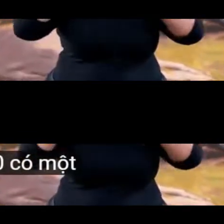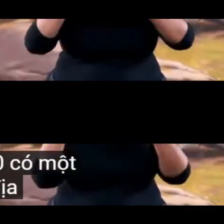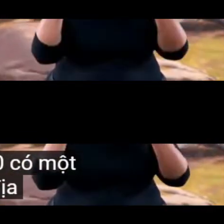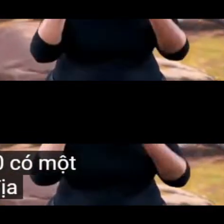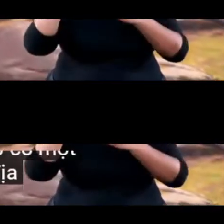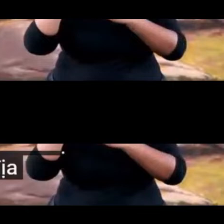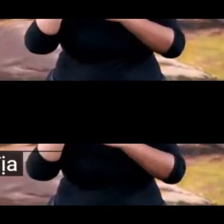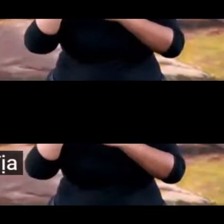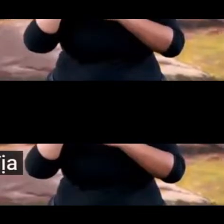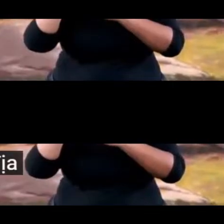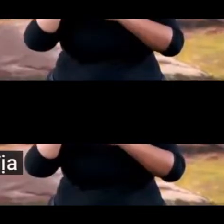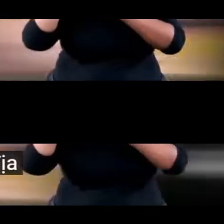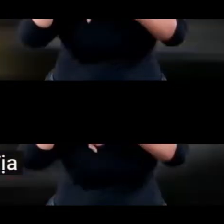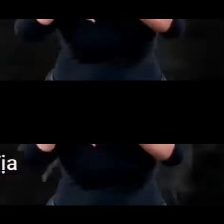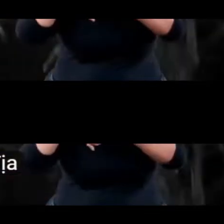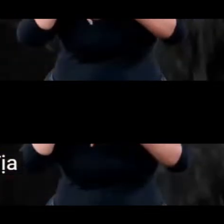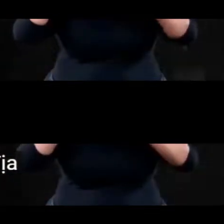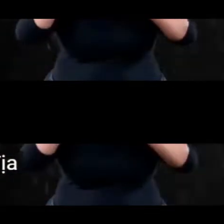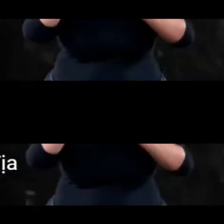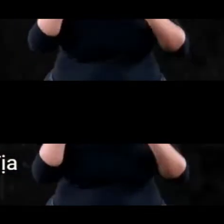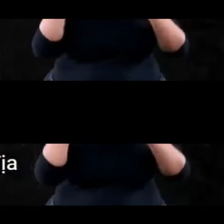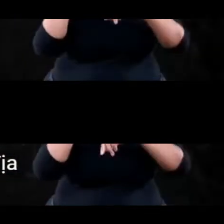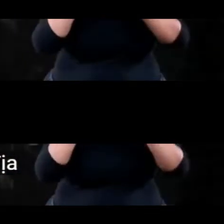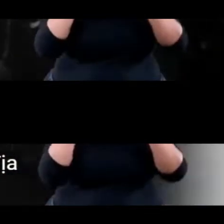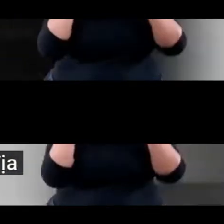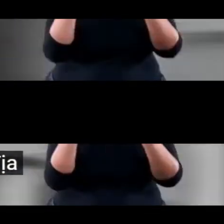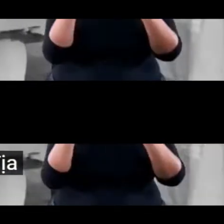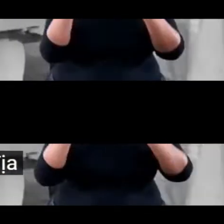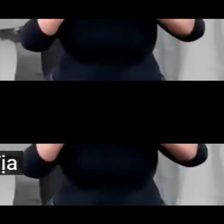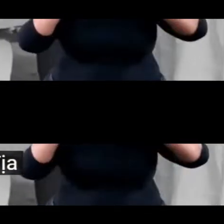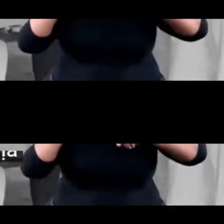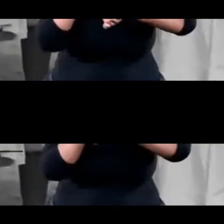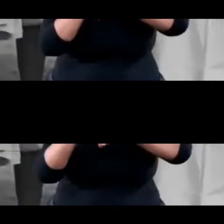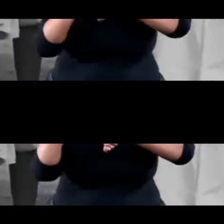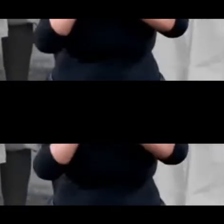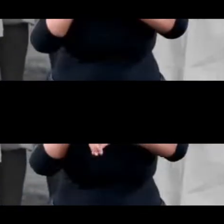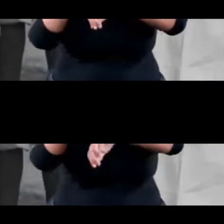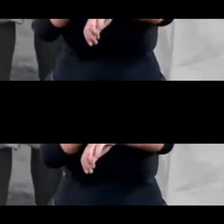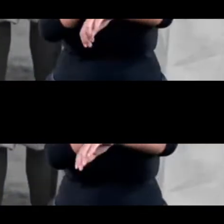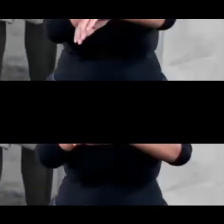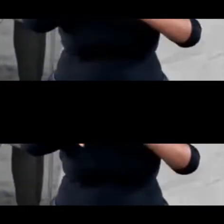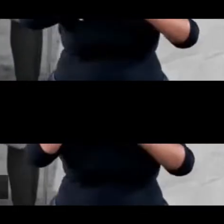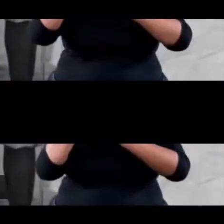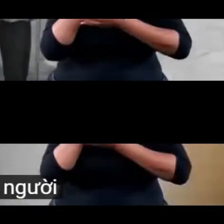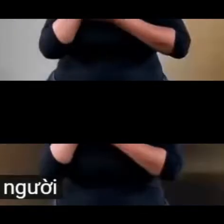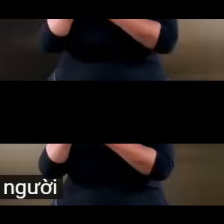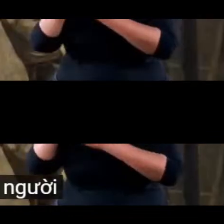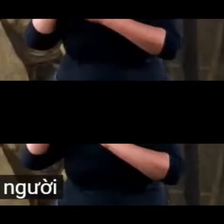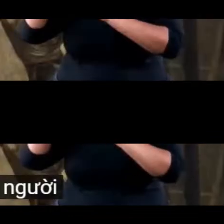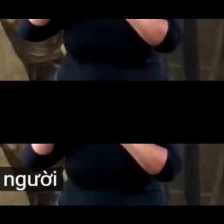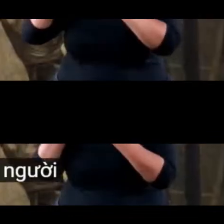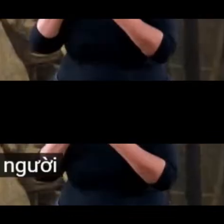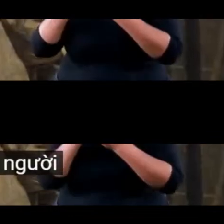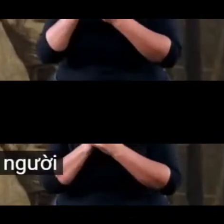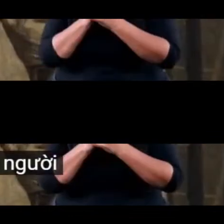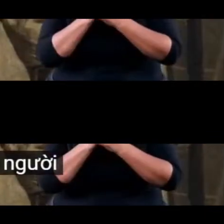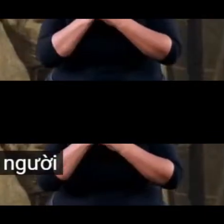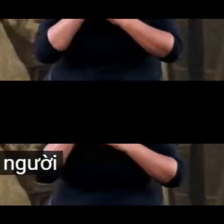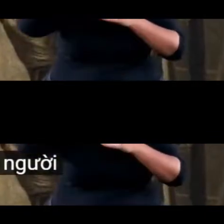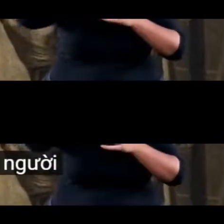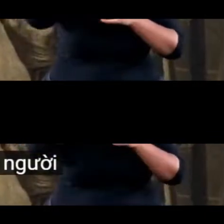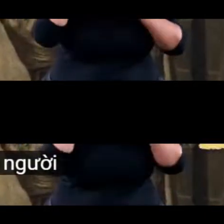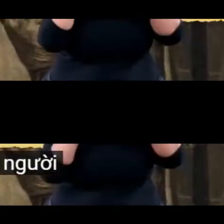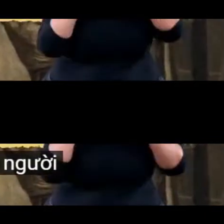called the colonial times. During that time, children worked long hours to help their families. People who lived during